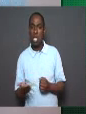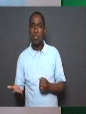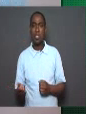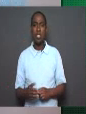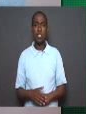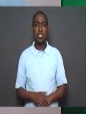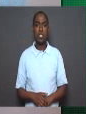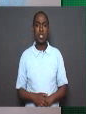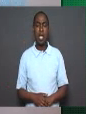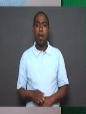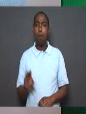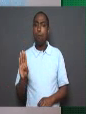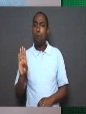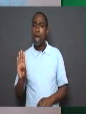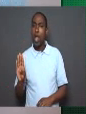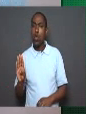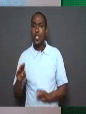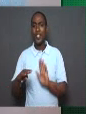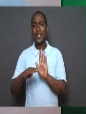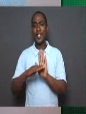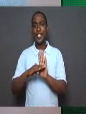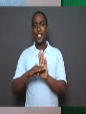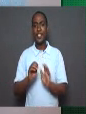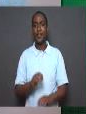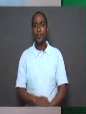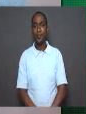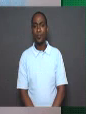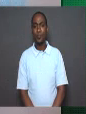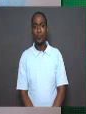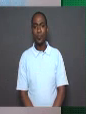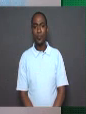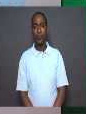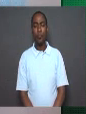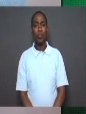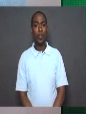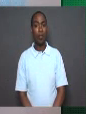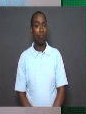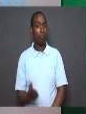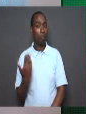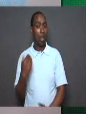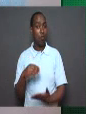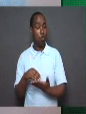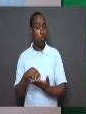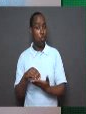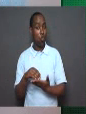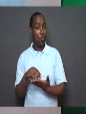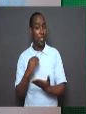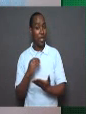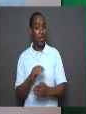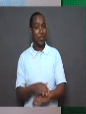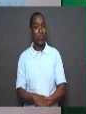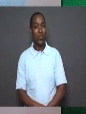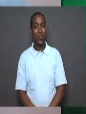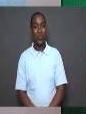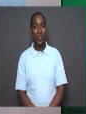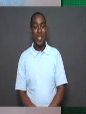a Biuret reagent. As we learned in our last lesson,